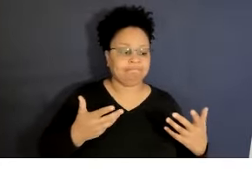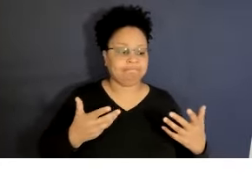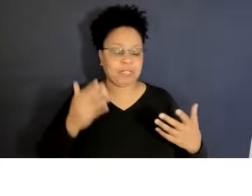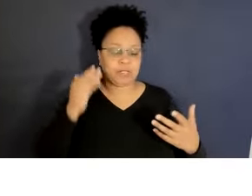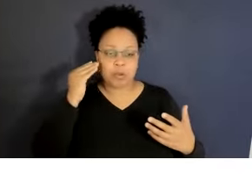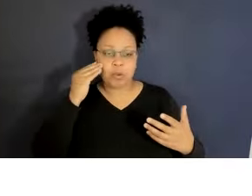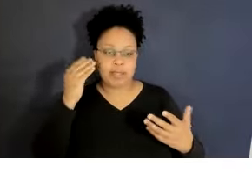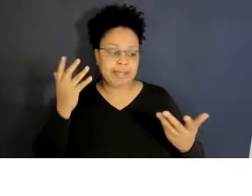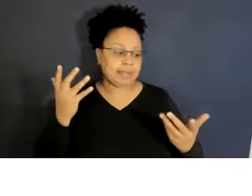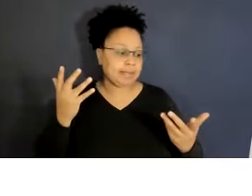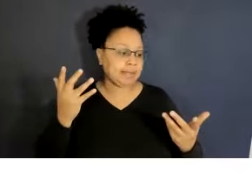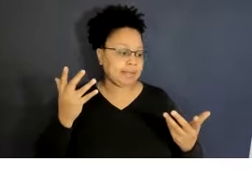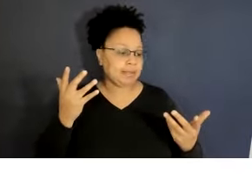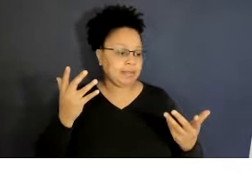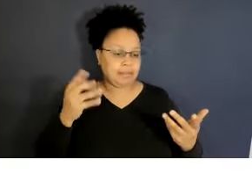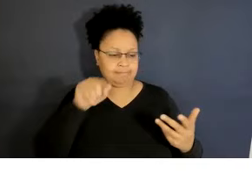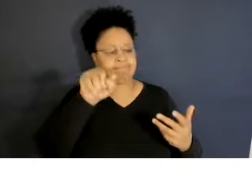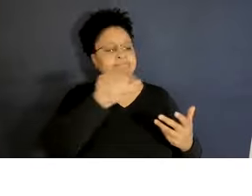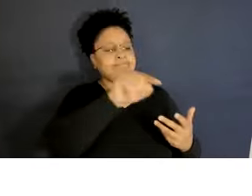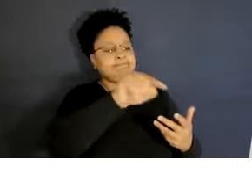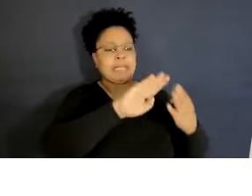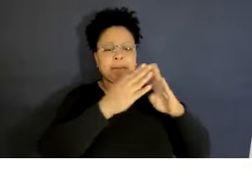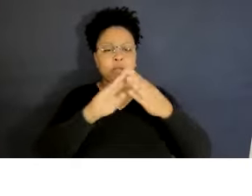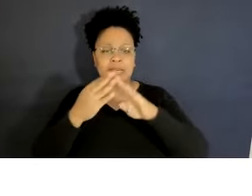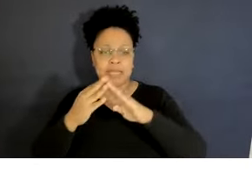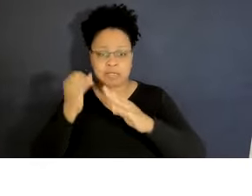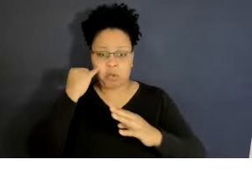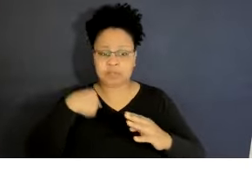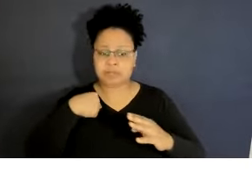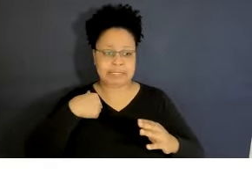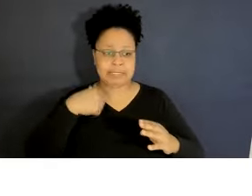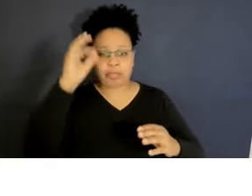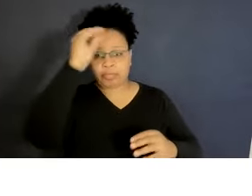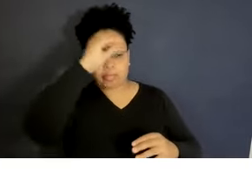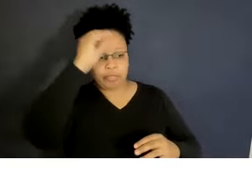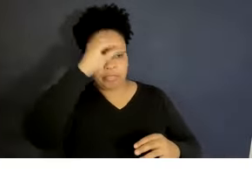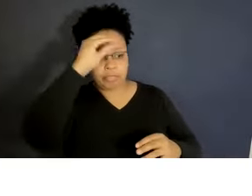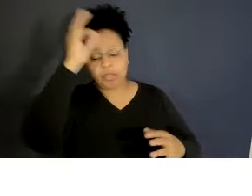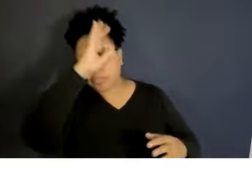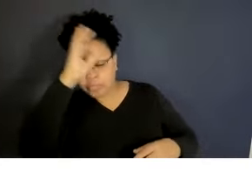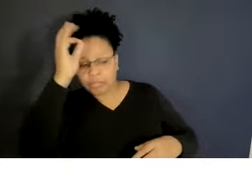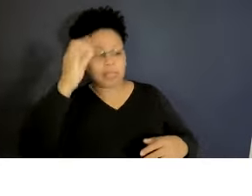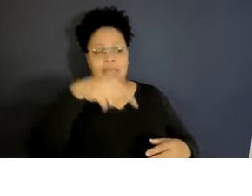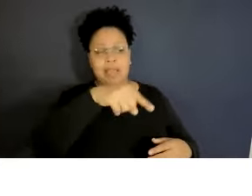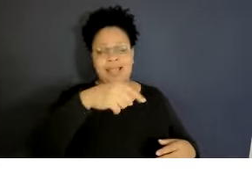recognizing that there is a community, I don't think I would have been ever a part of the self-advocacy movement, to be